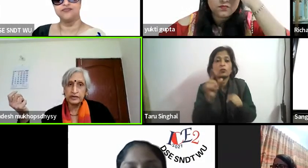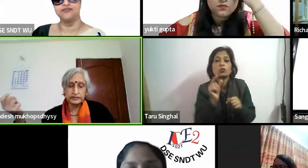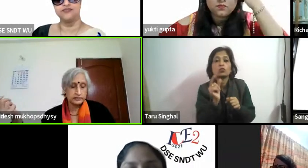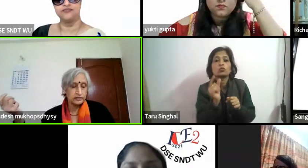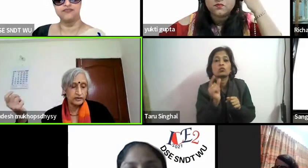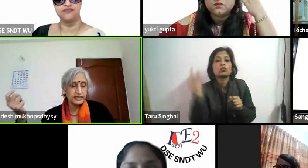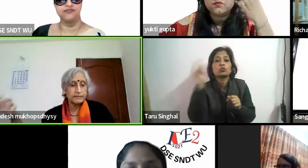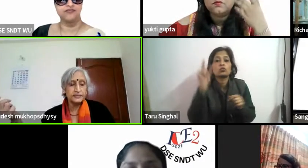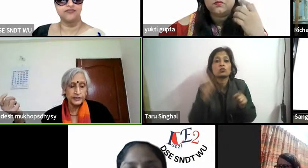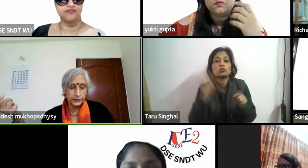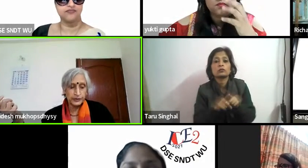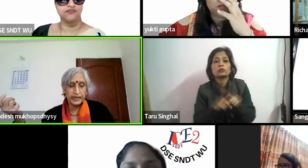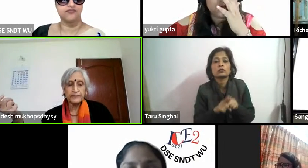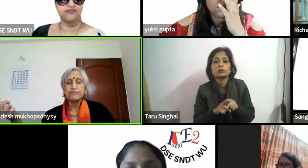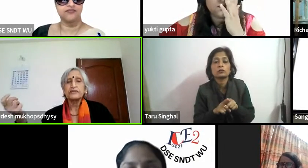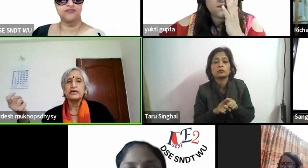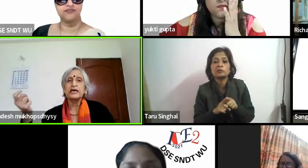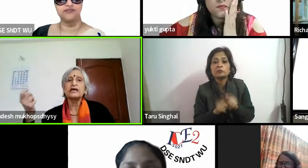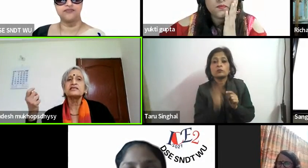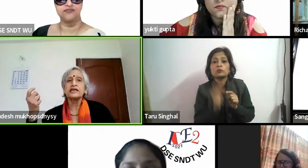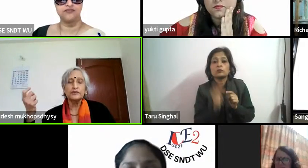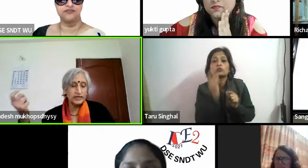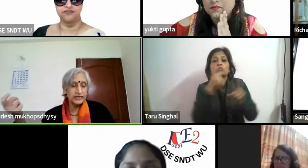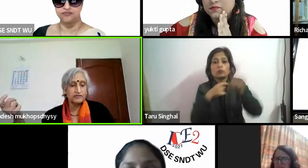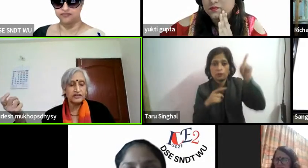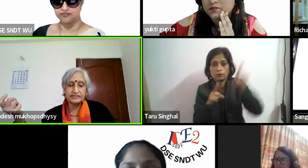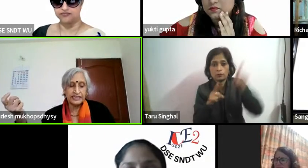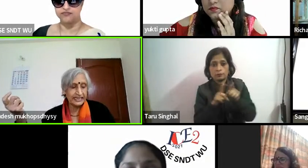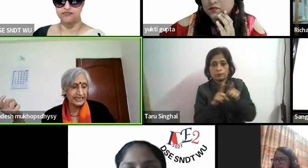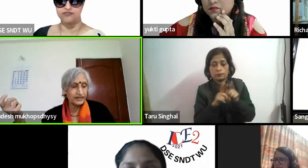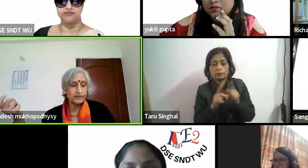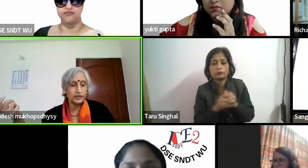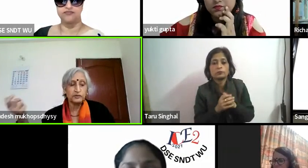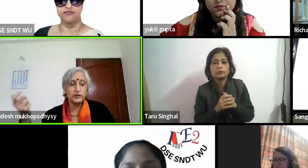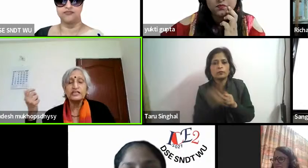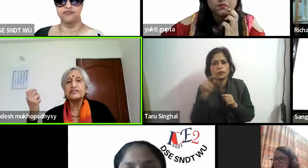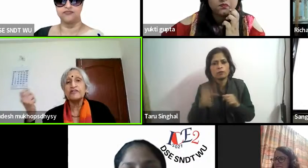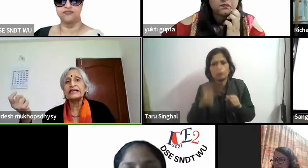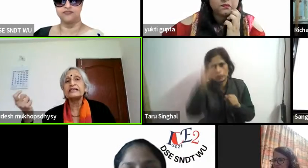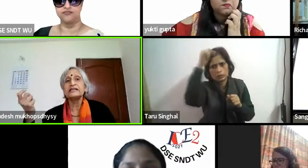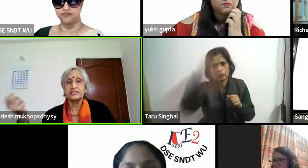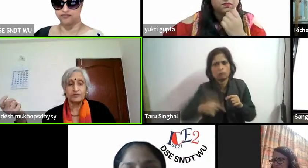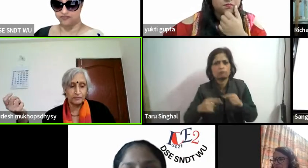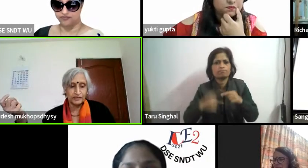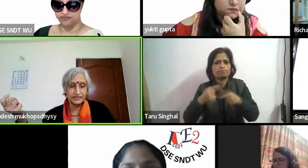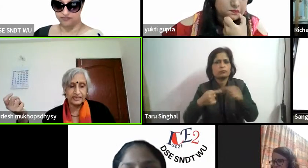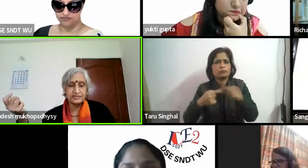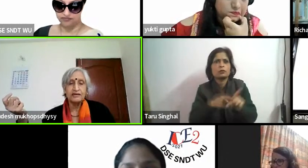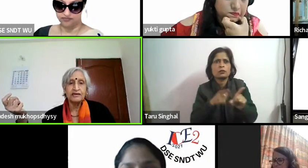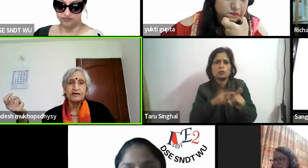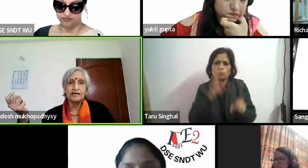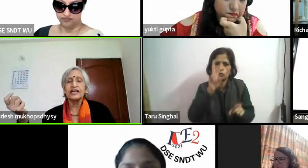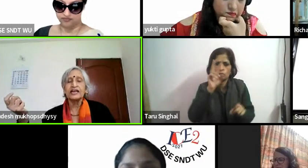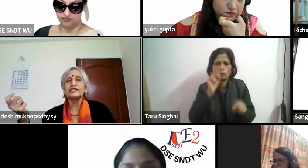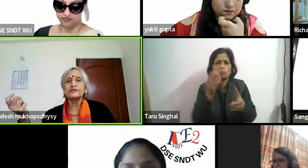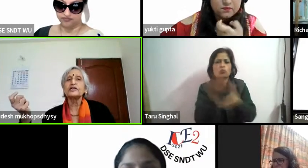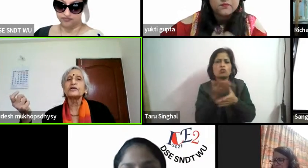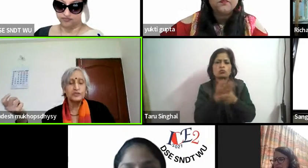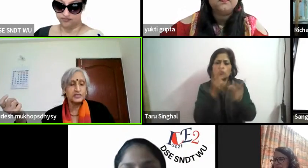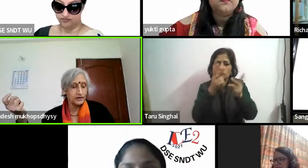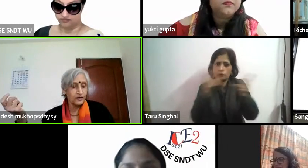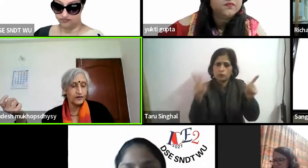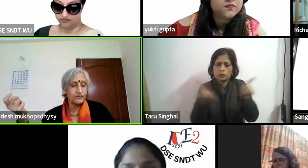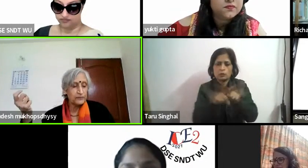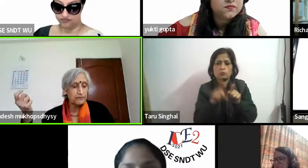of Northampton, UK. He has regularly worked in India for more than 20 years on projects related